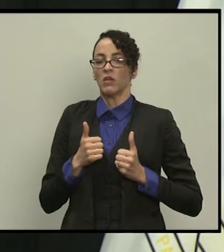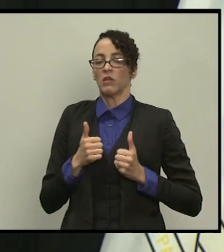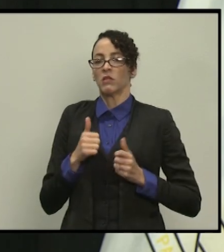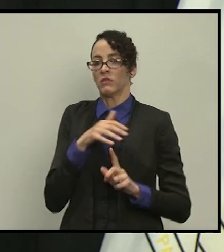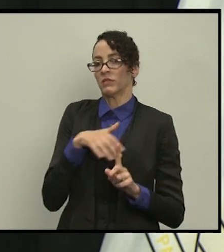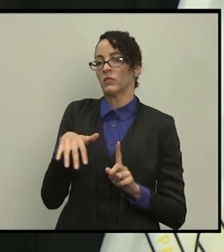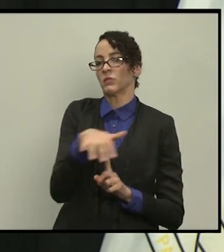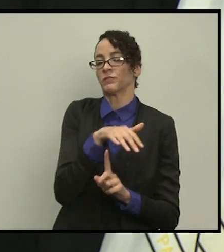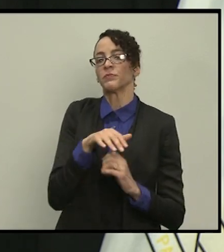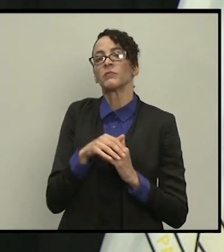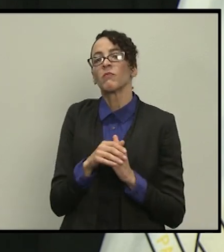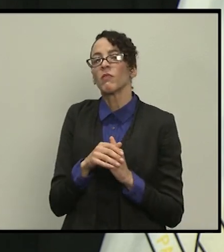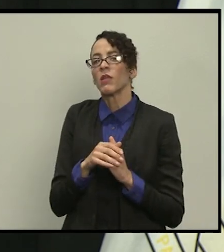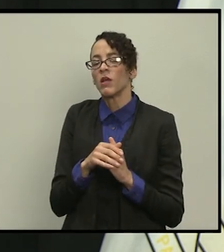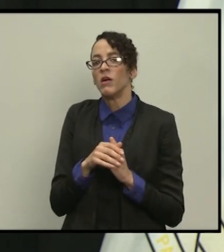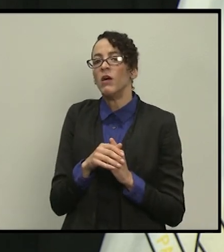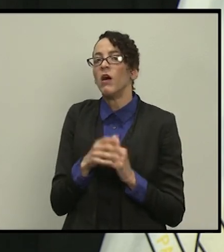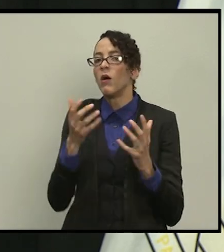clear that